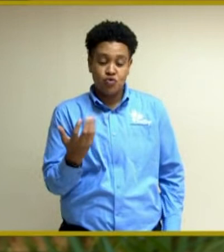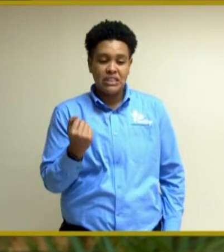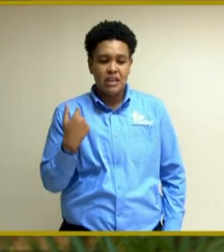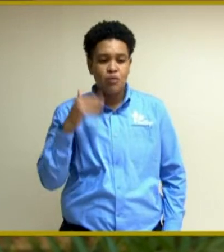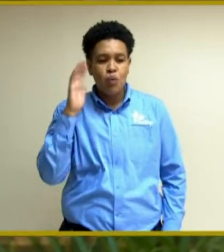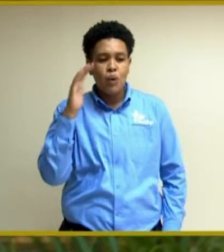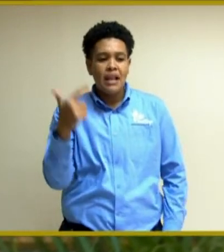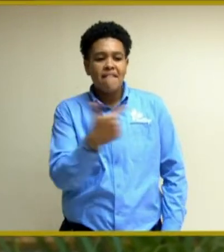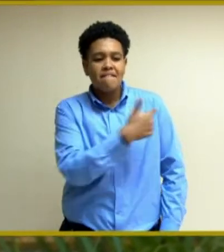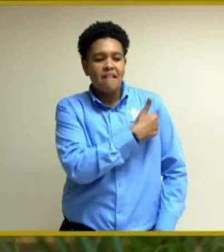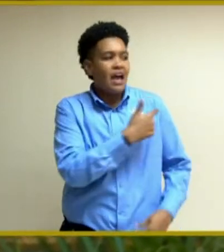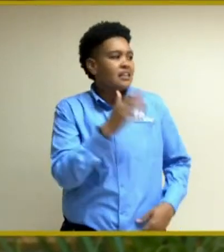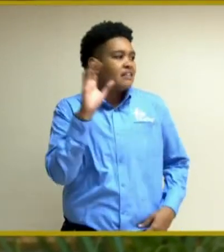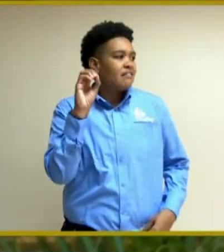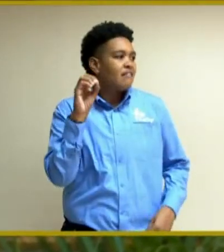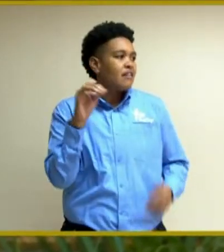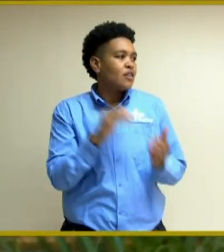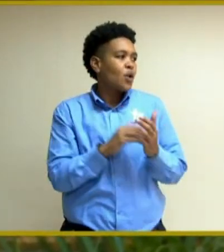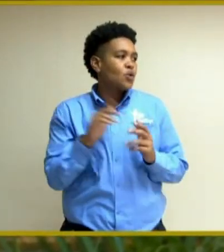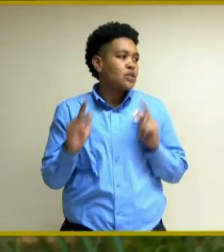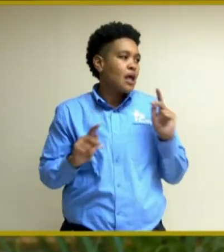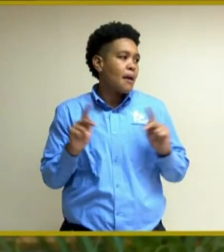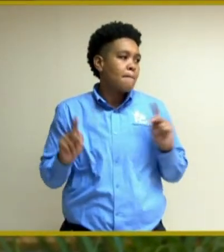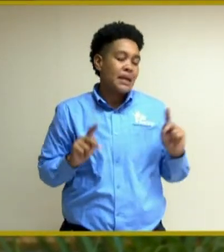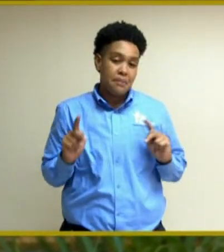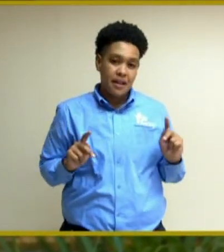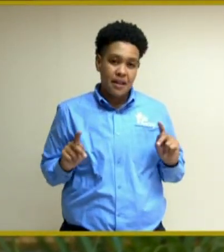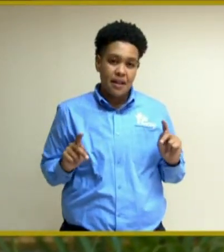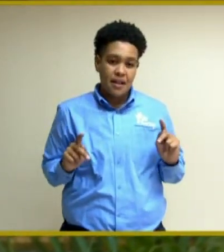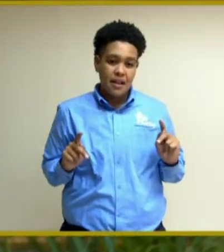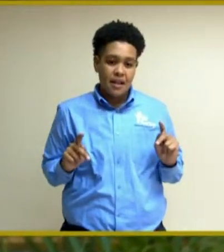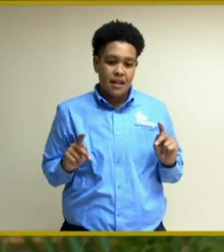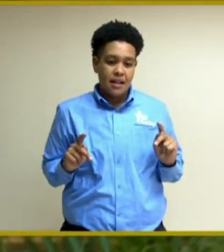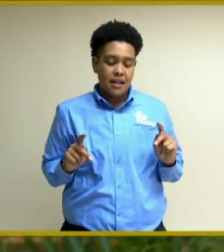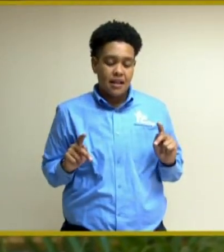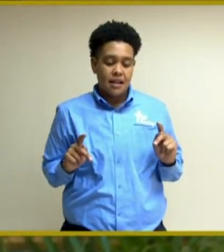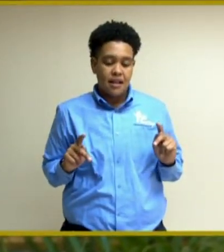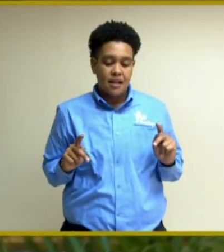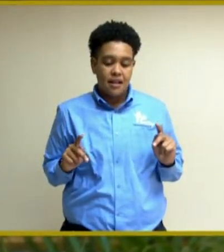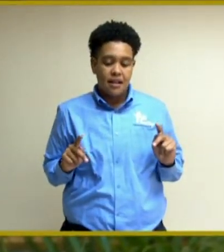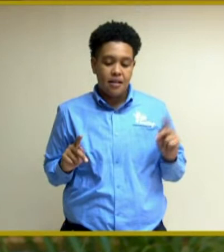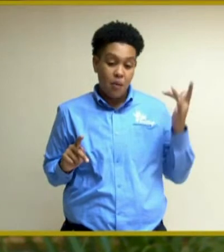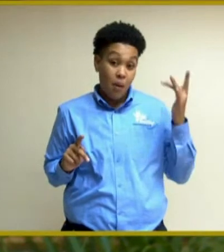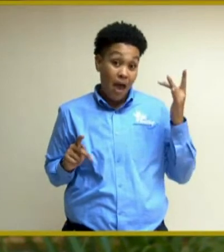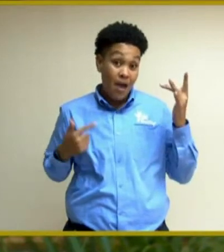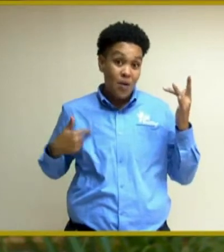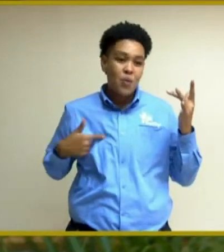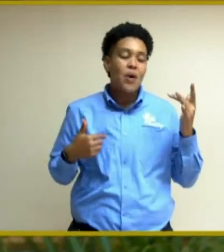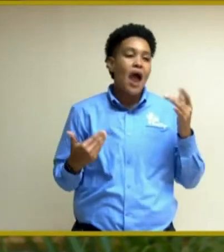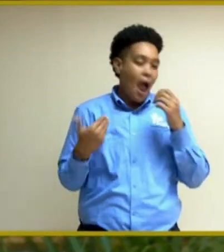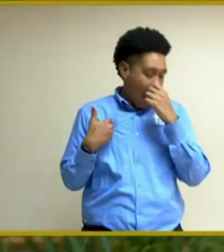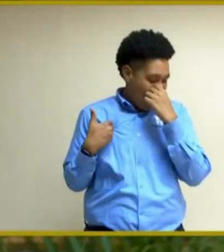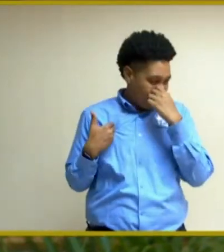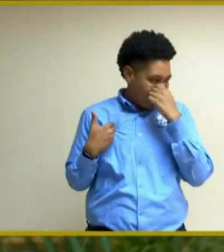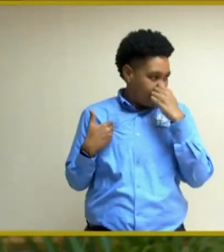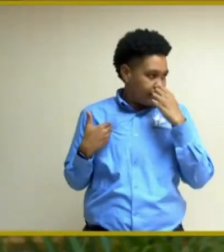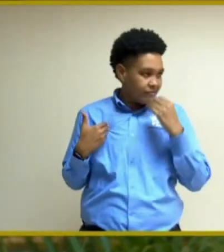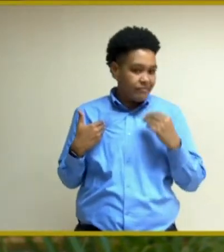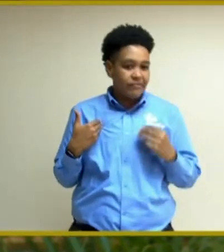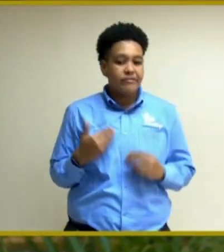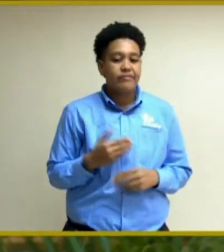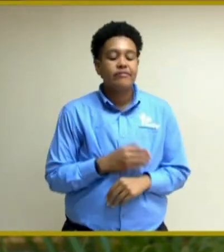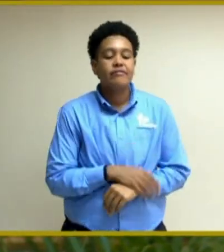be vaccinating 50,000 persons. And this is because we have